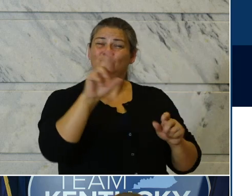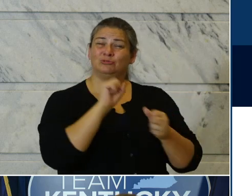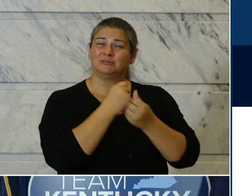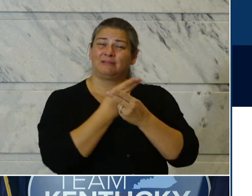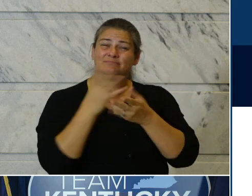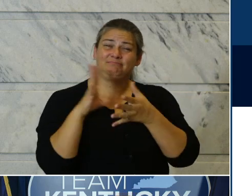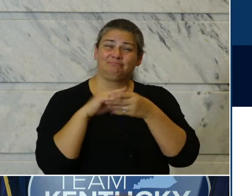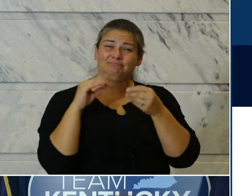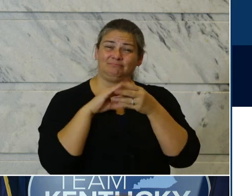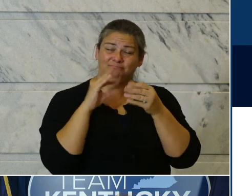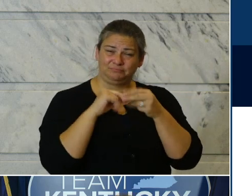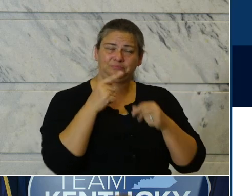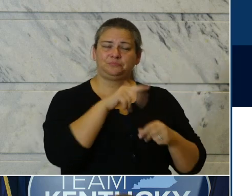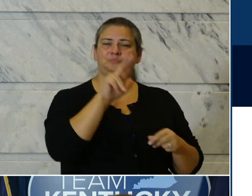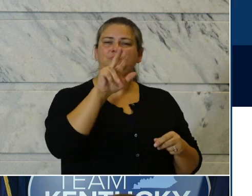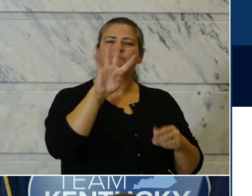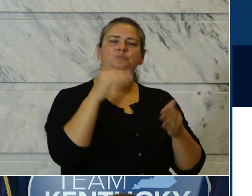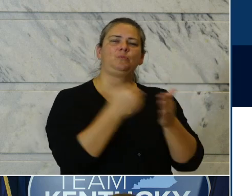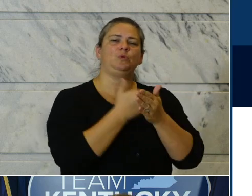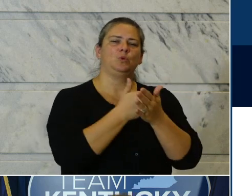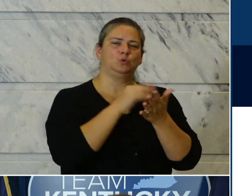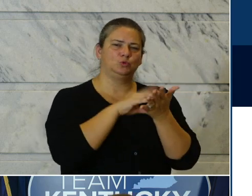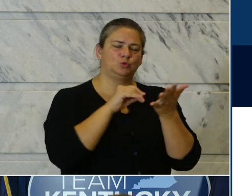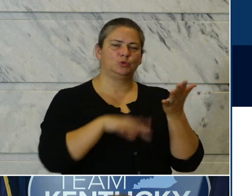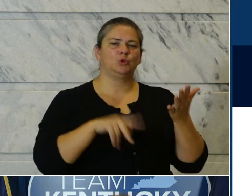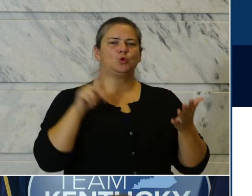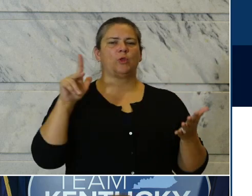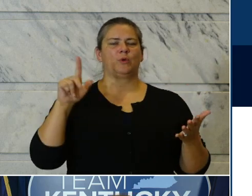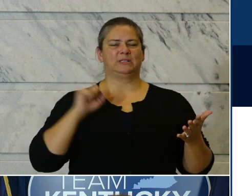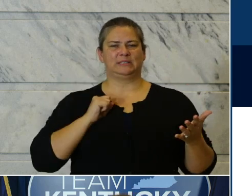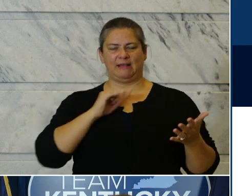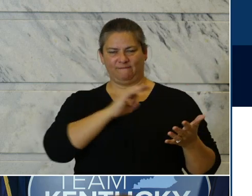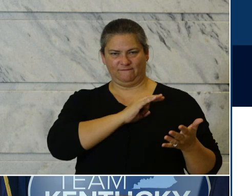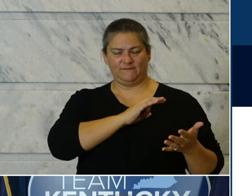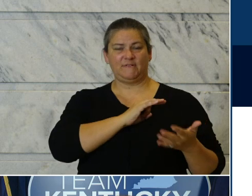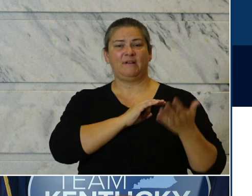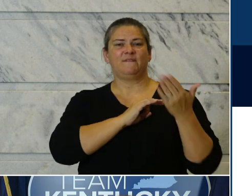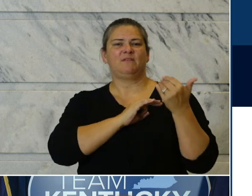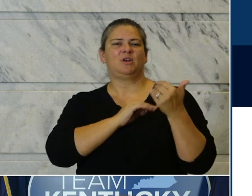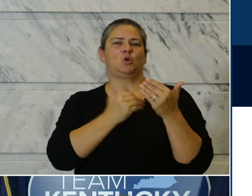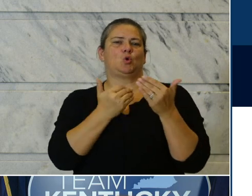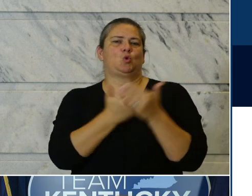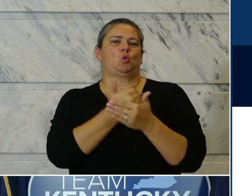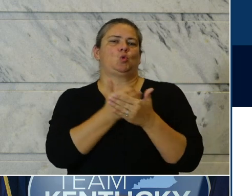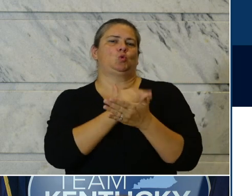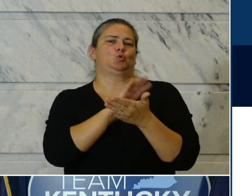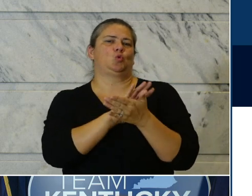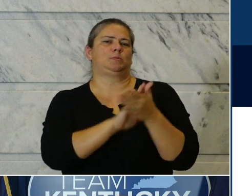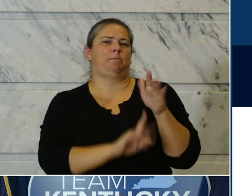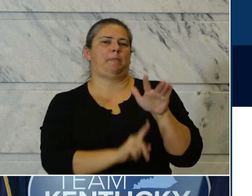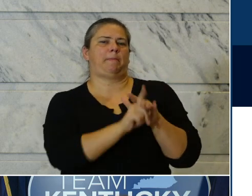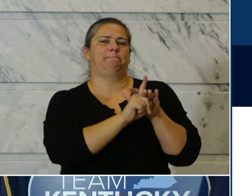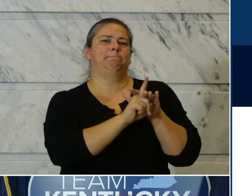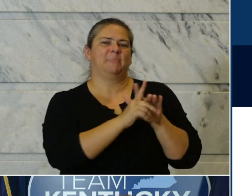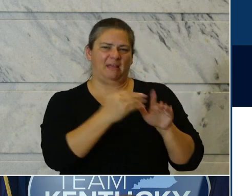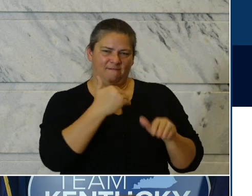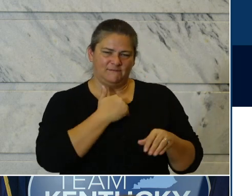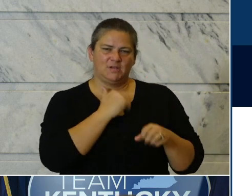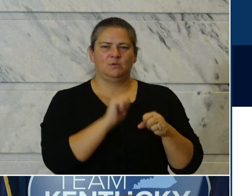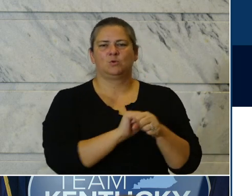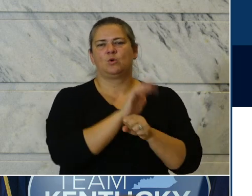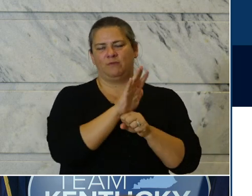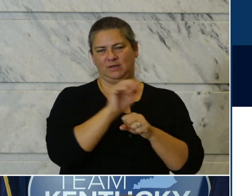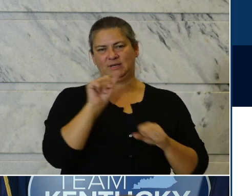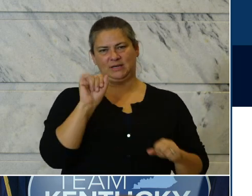about. 34 new students, 23 new faculty or staff, at least 15 new schools with 1 case